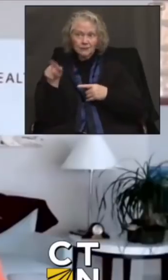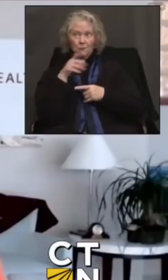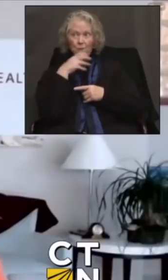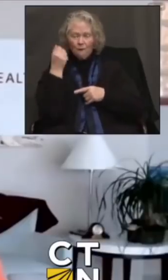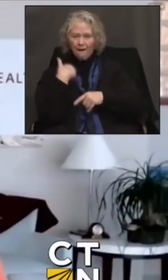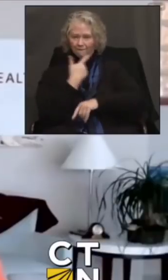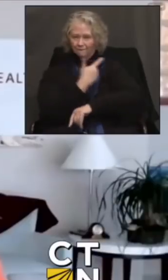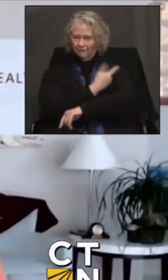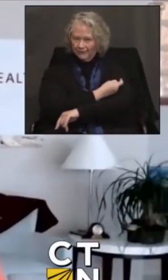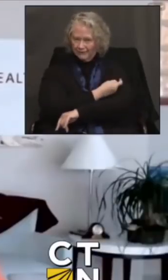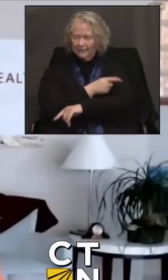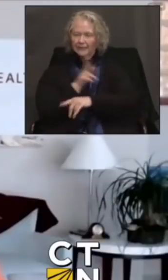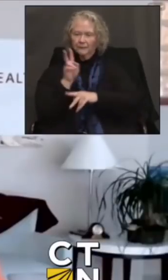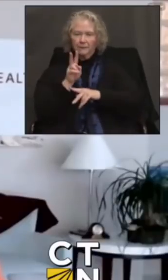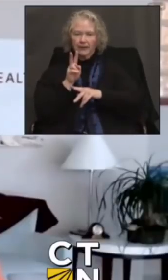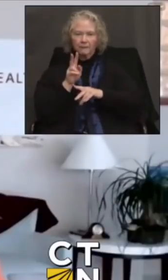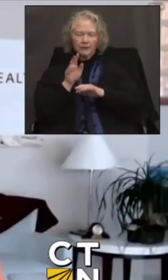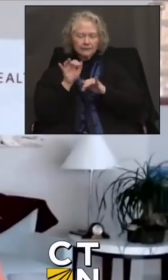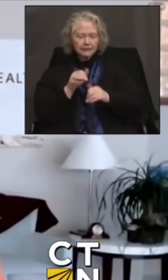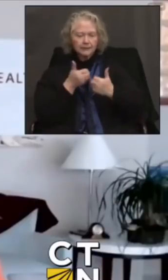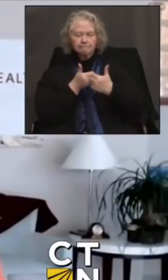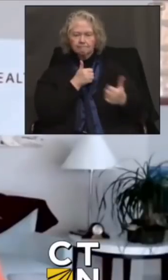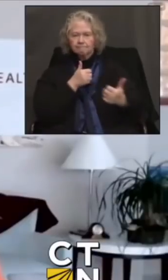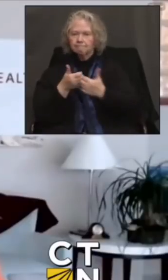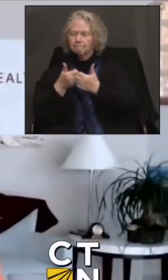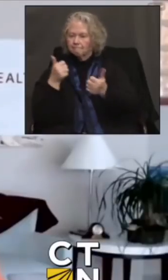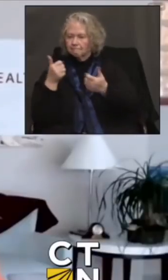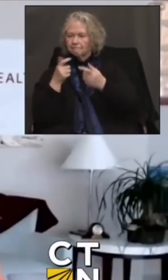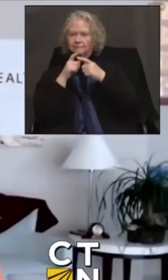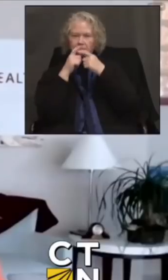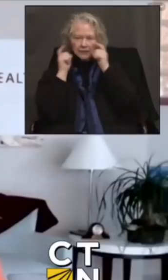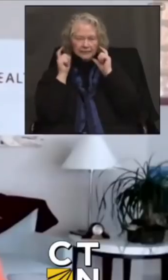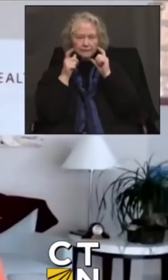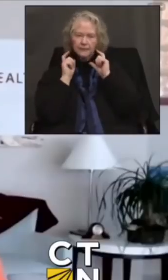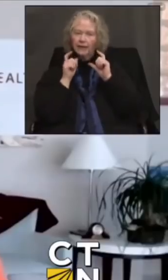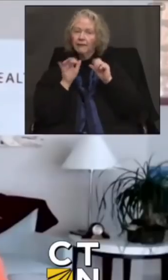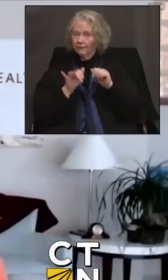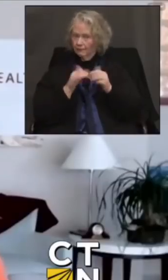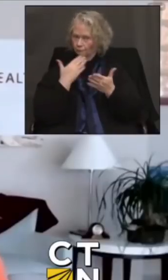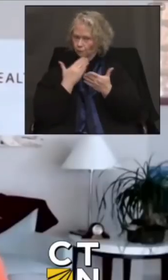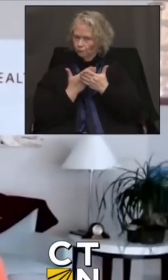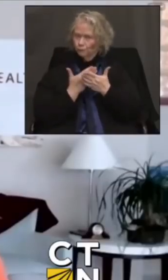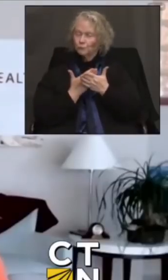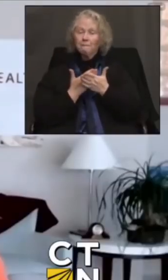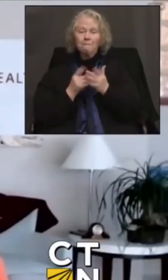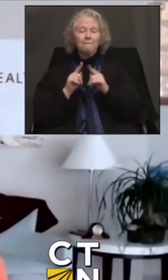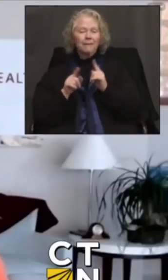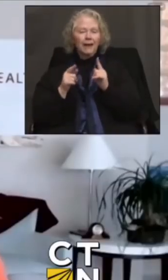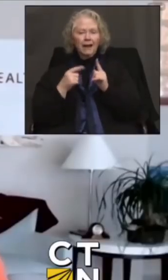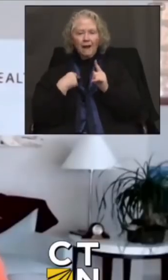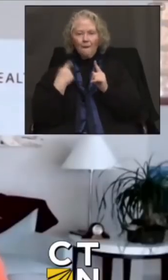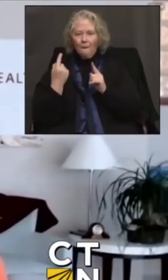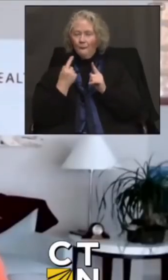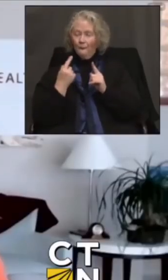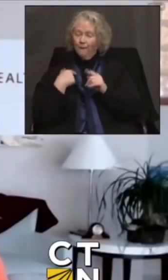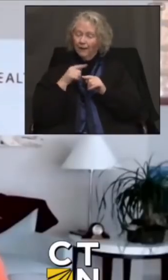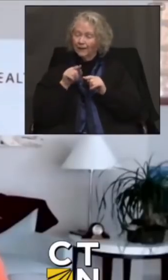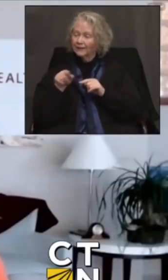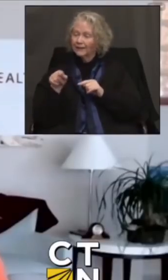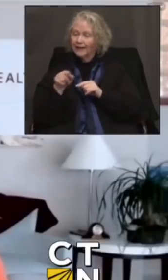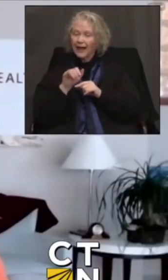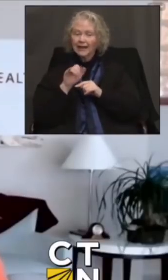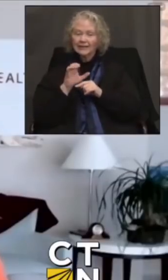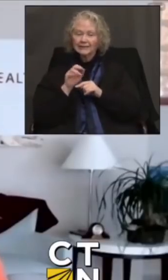good safety measures that have been in place, and that's all positive news. But I'm always reminded when I walk through the ICU, this is